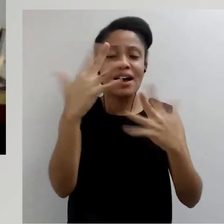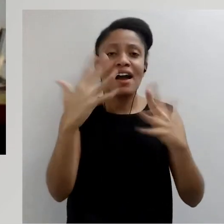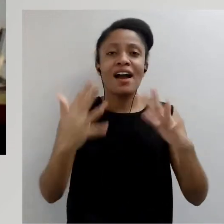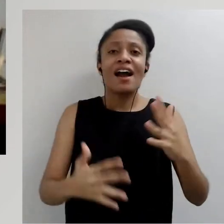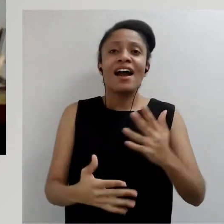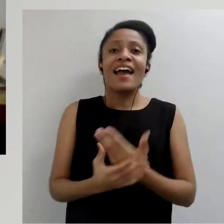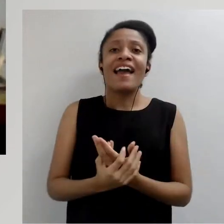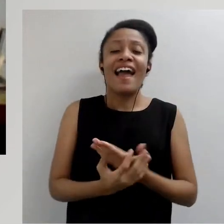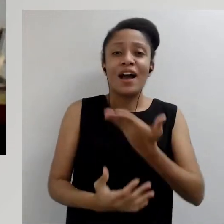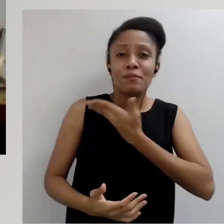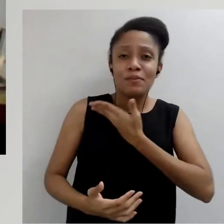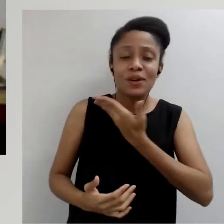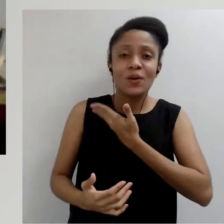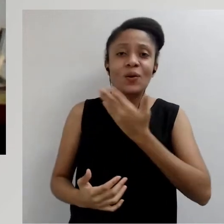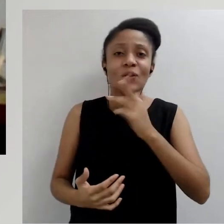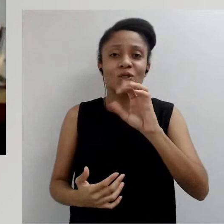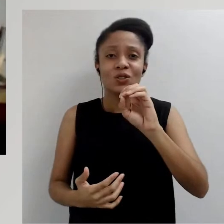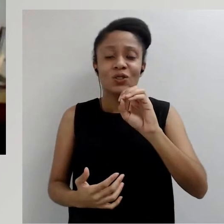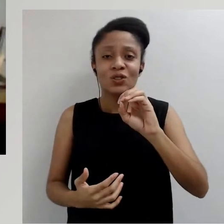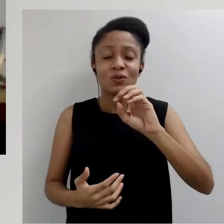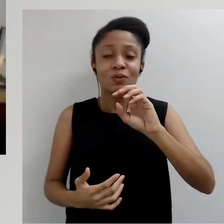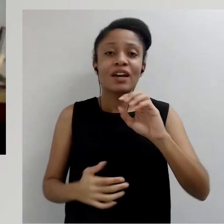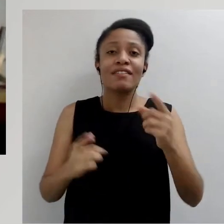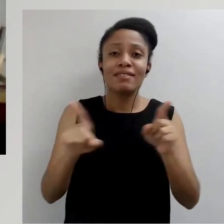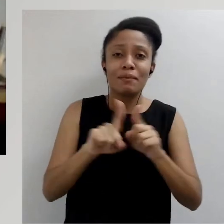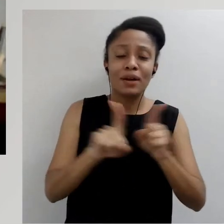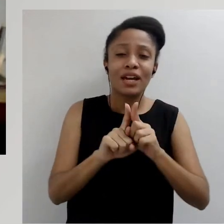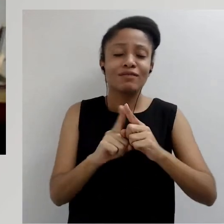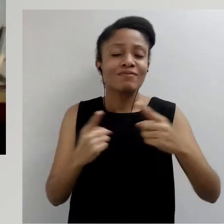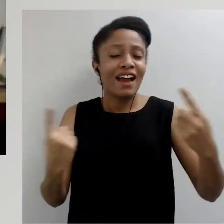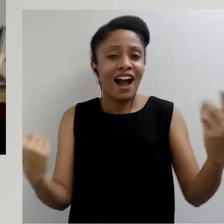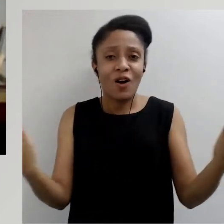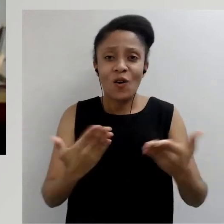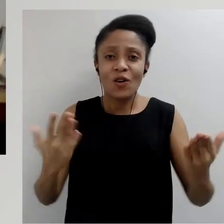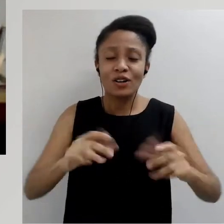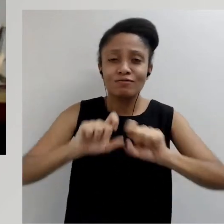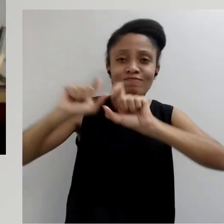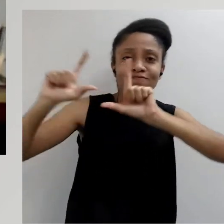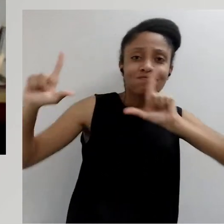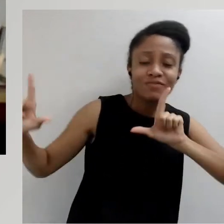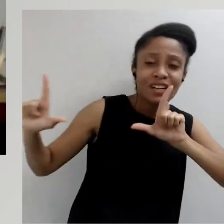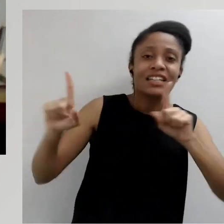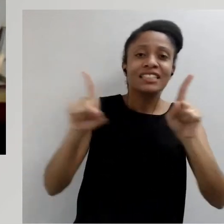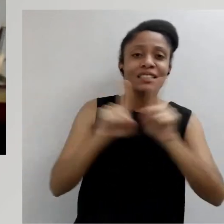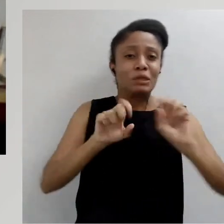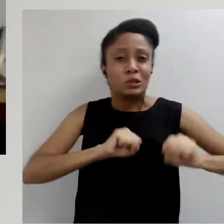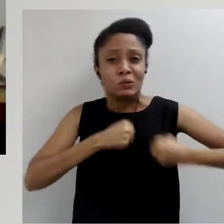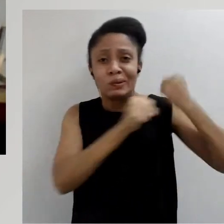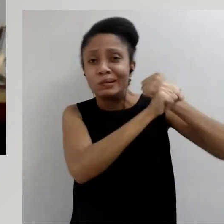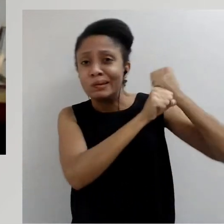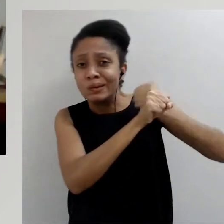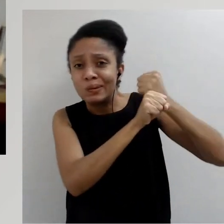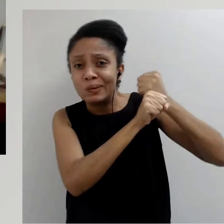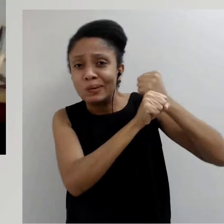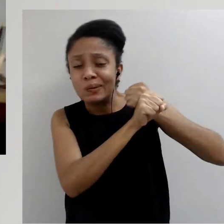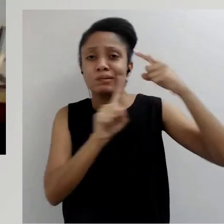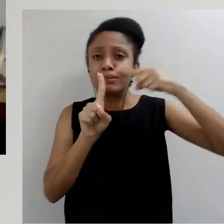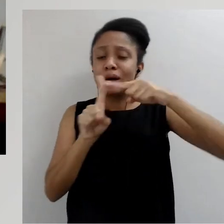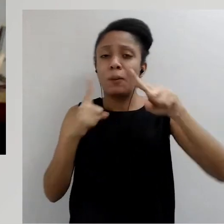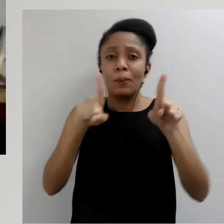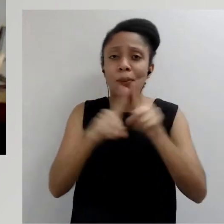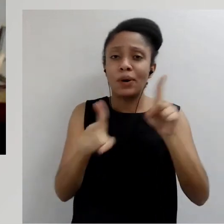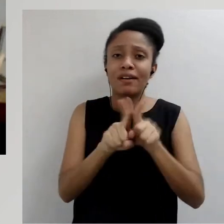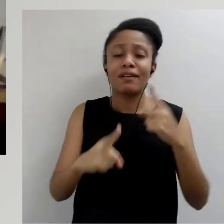First, I would like to congratulate our friend George for this deserved space for this effort for many years in this